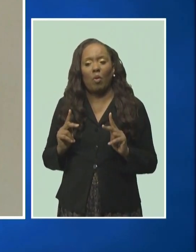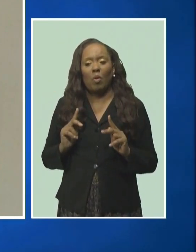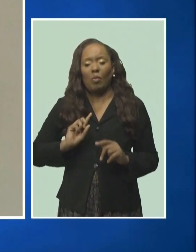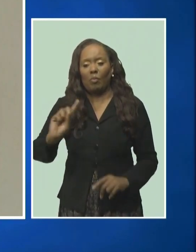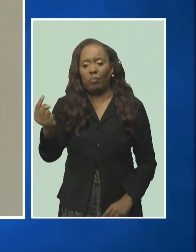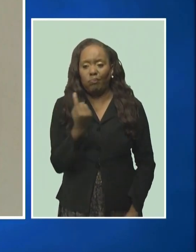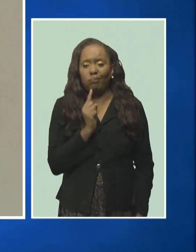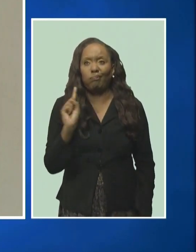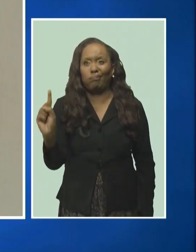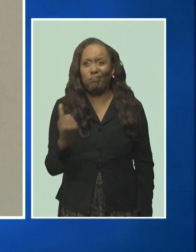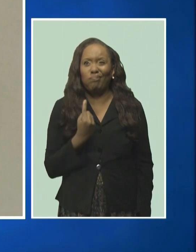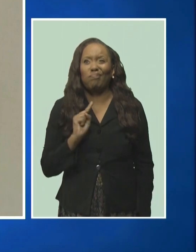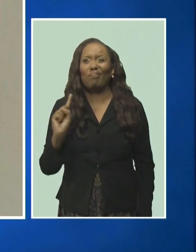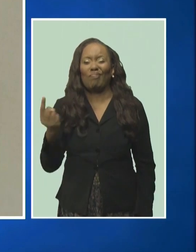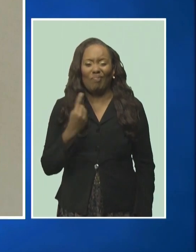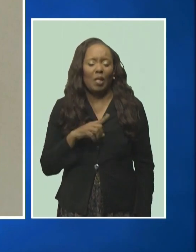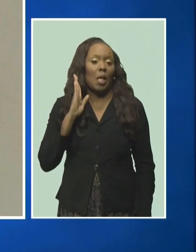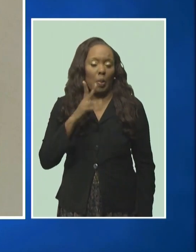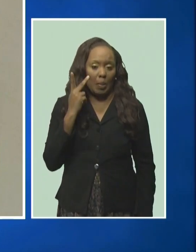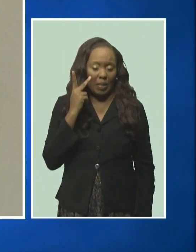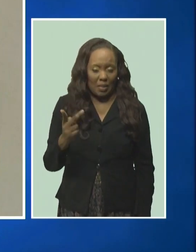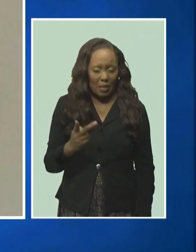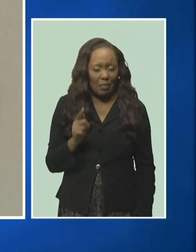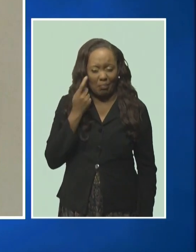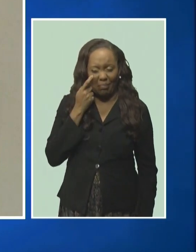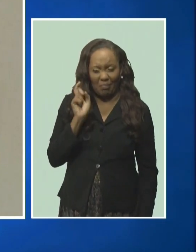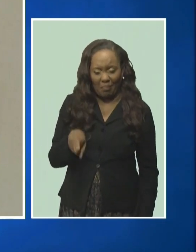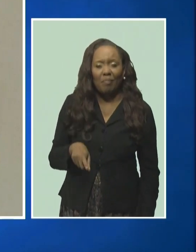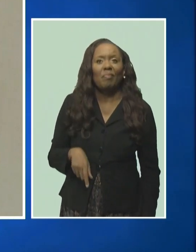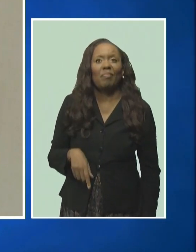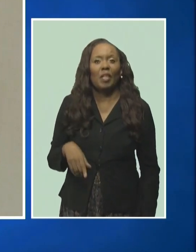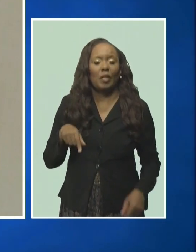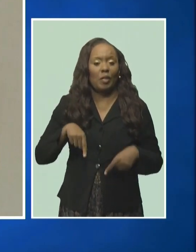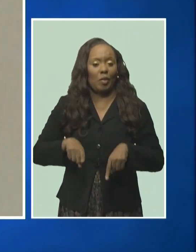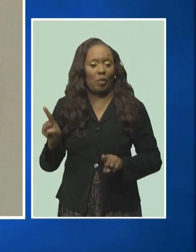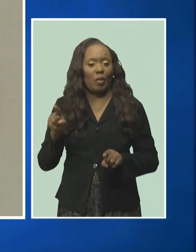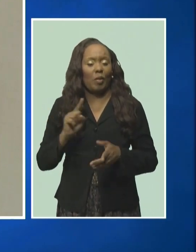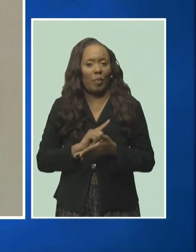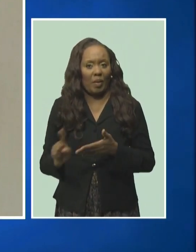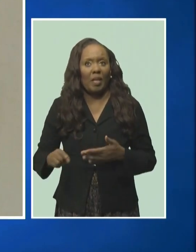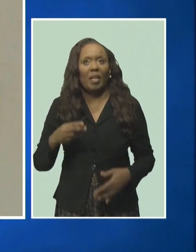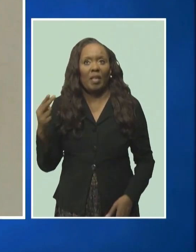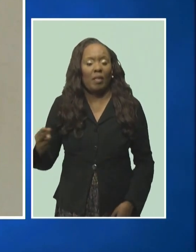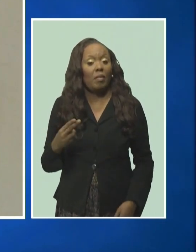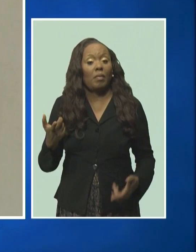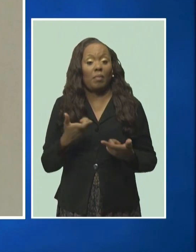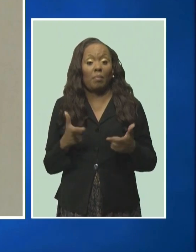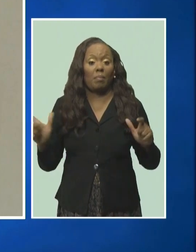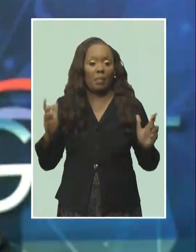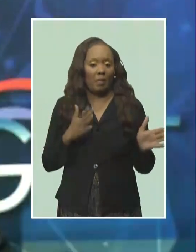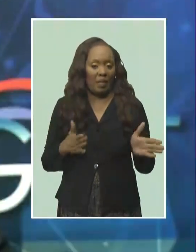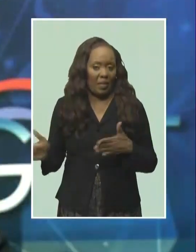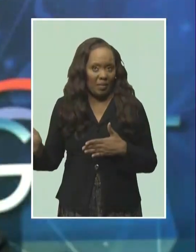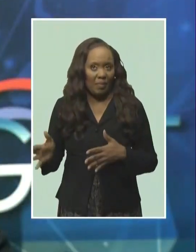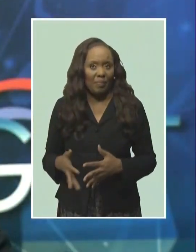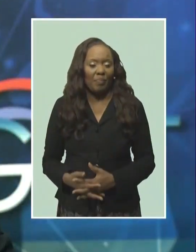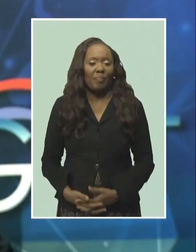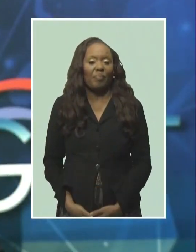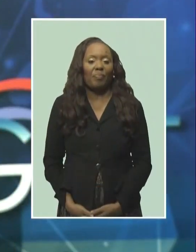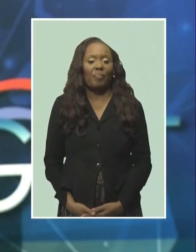Barbados. On Wednesday, we open our doors. So we'll have this big open day, Tisha, with a number of vendors,